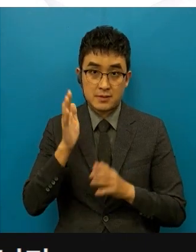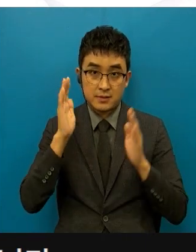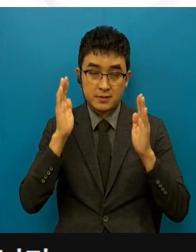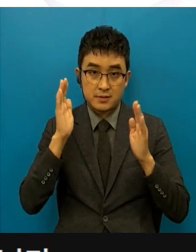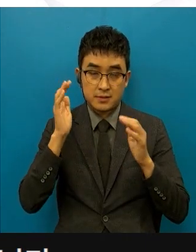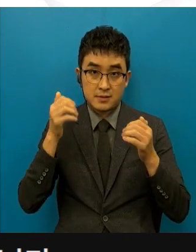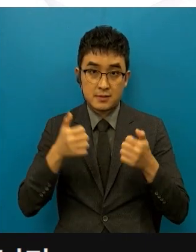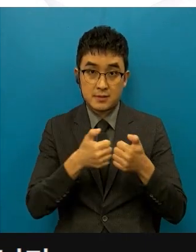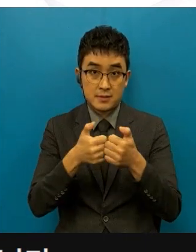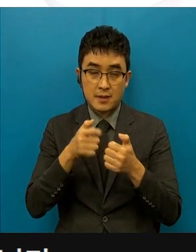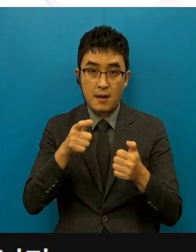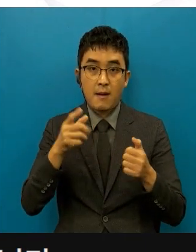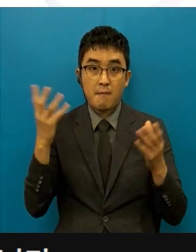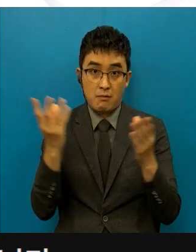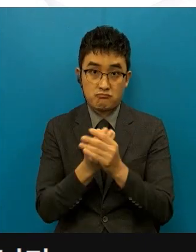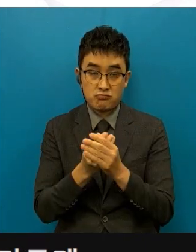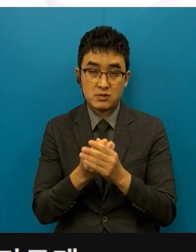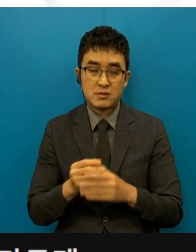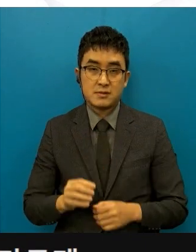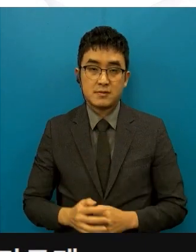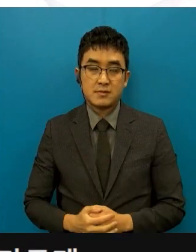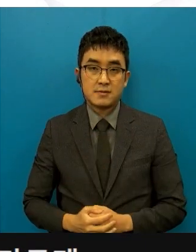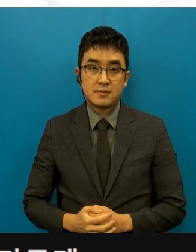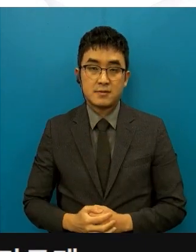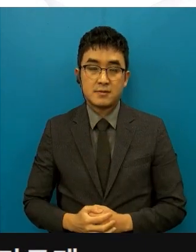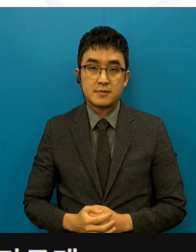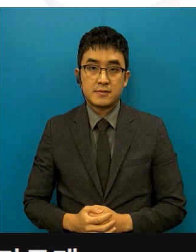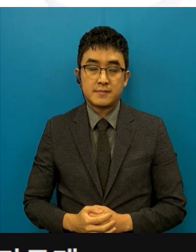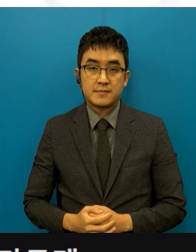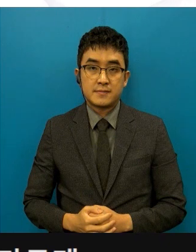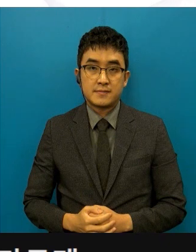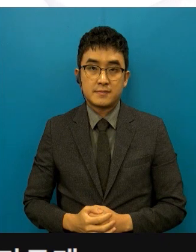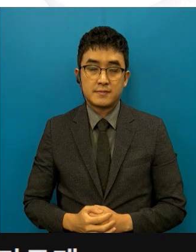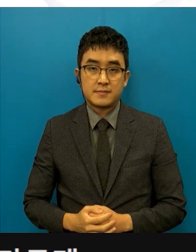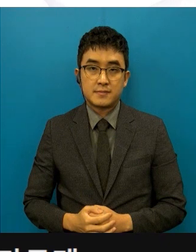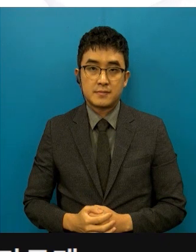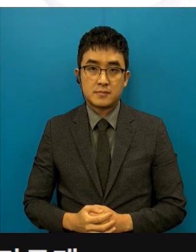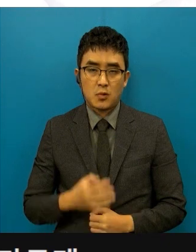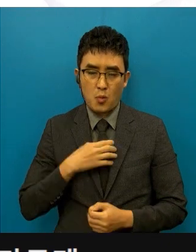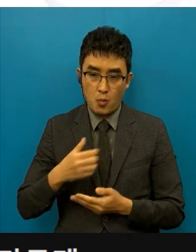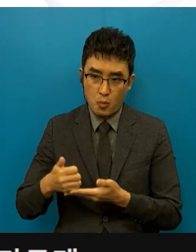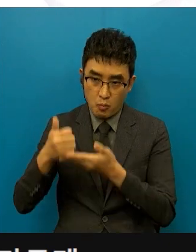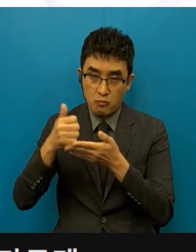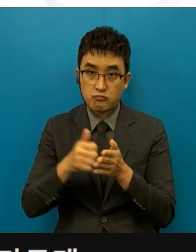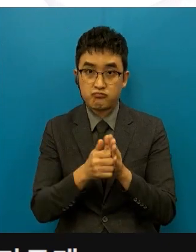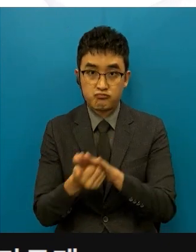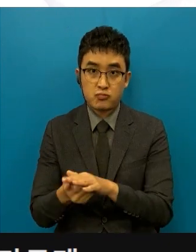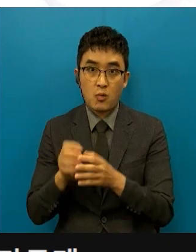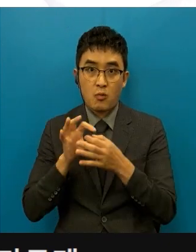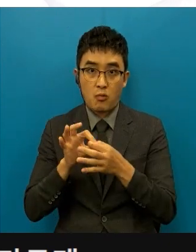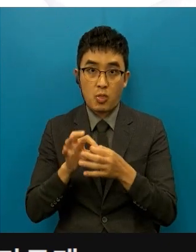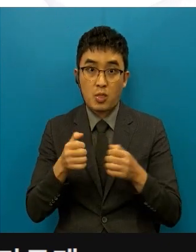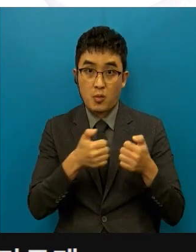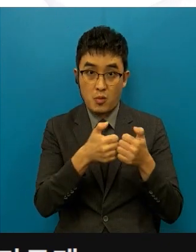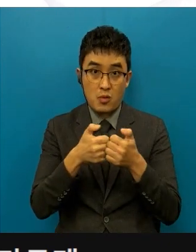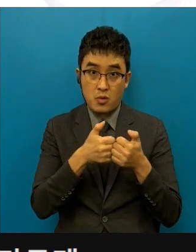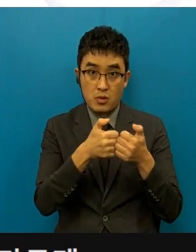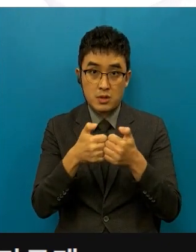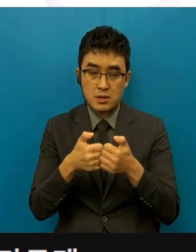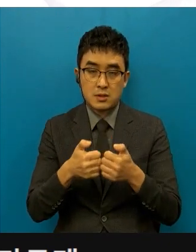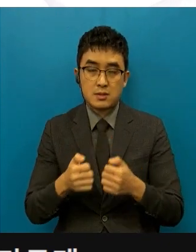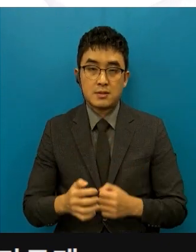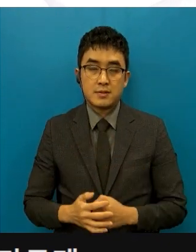this session on dying with dignity, we found that there is a large gap in the level of respect of patient